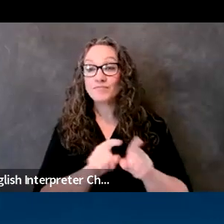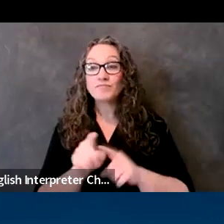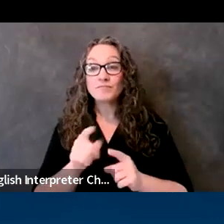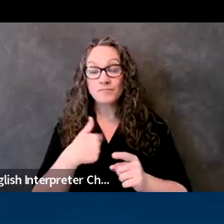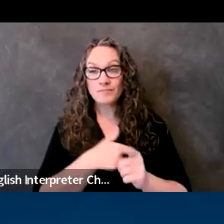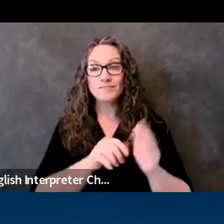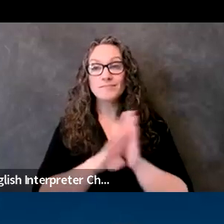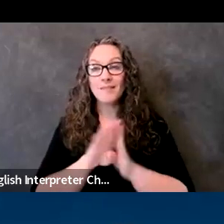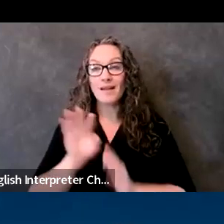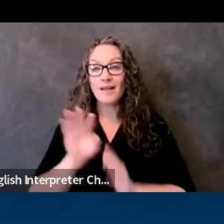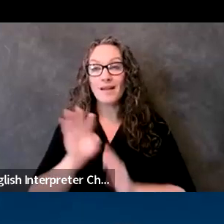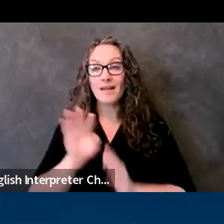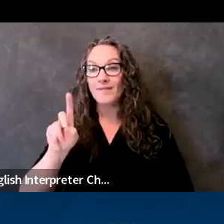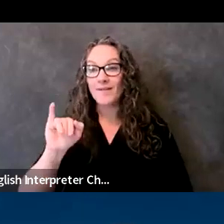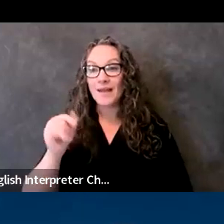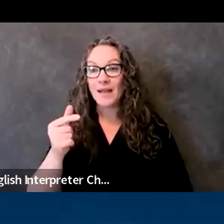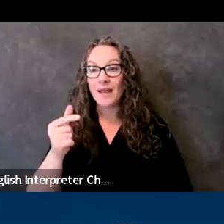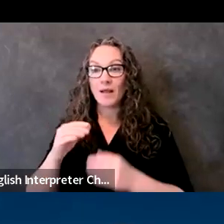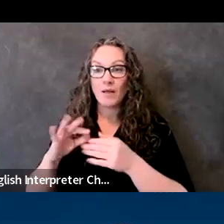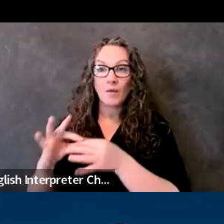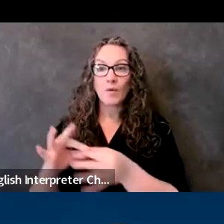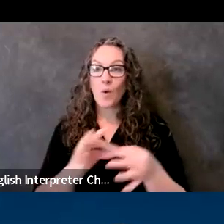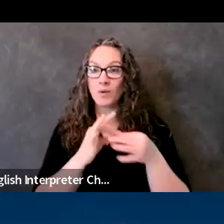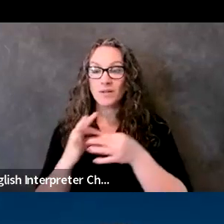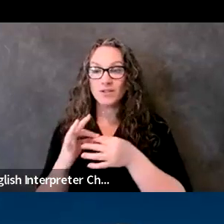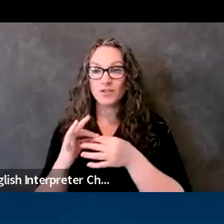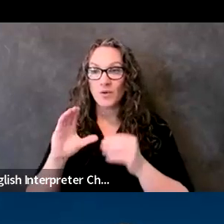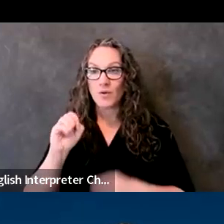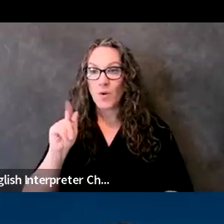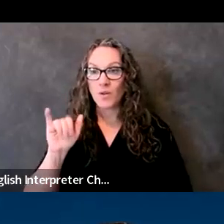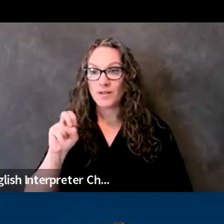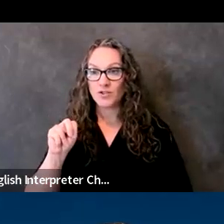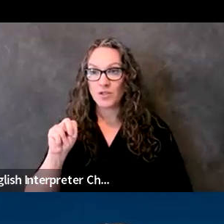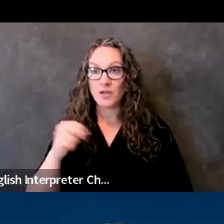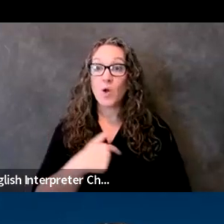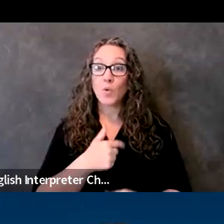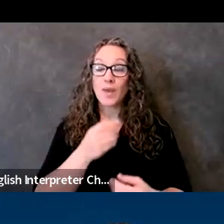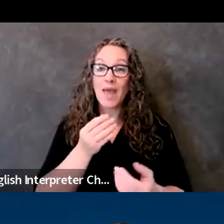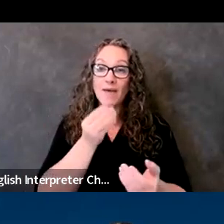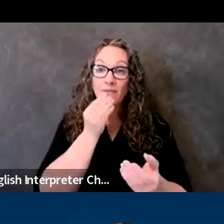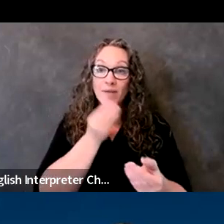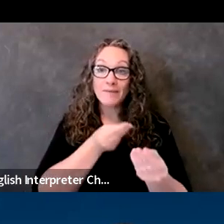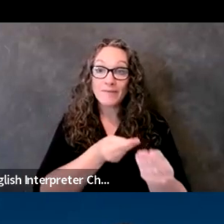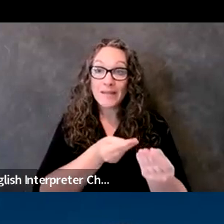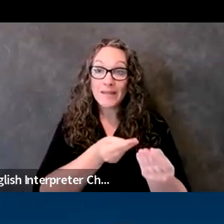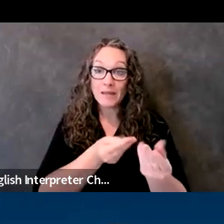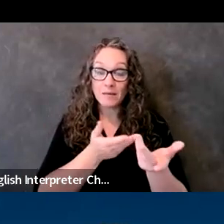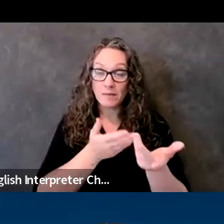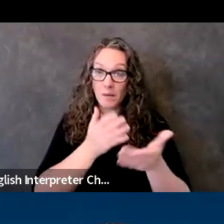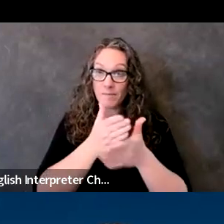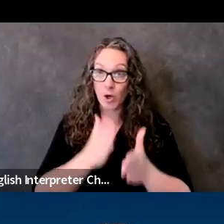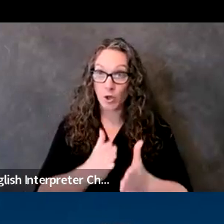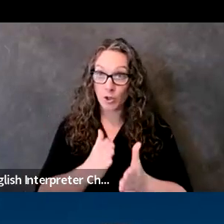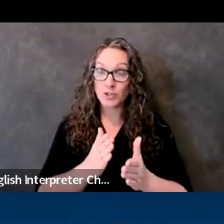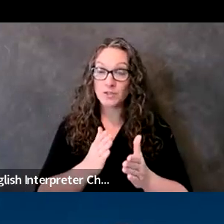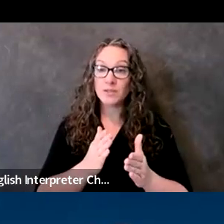coalition here in California, so that not only that we have those feeding partners when shelters stand up, but also so that